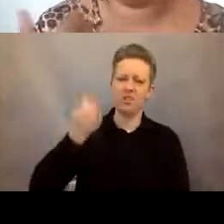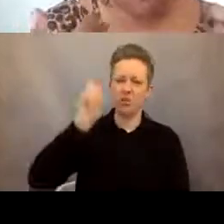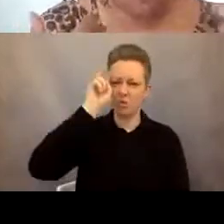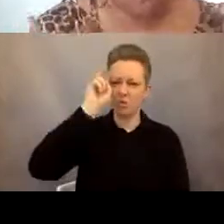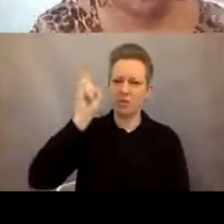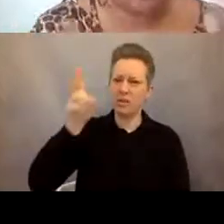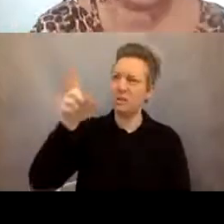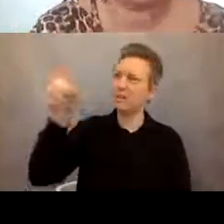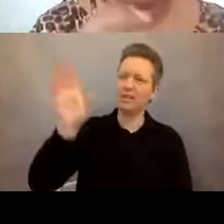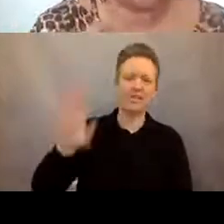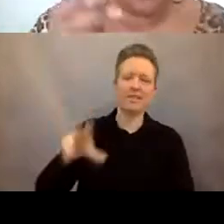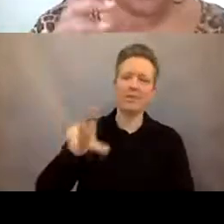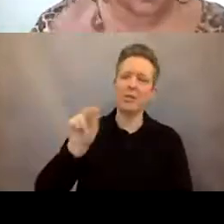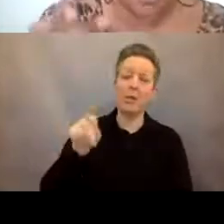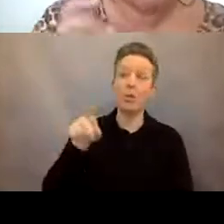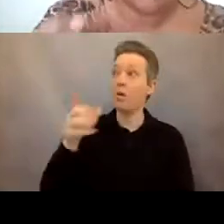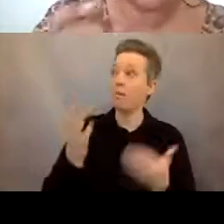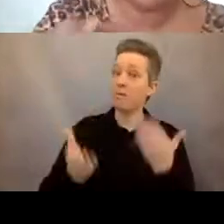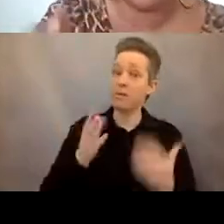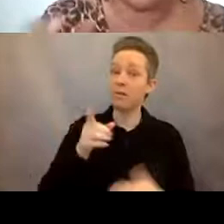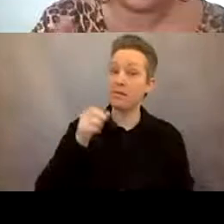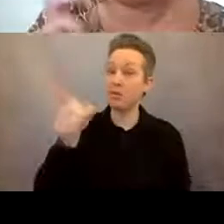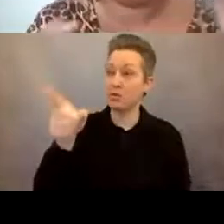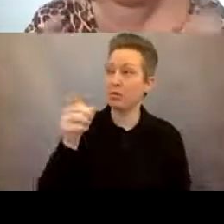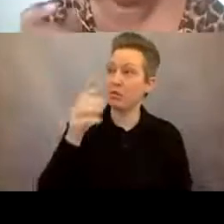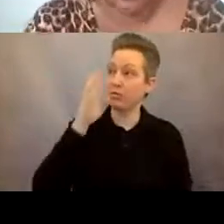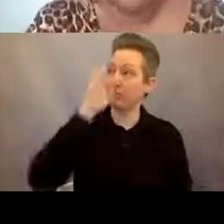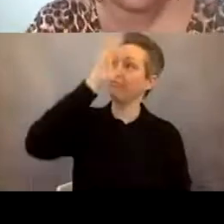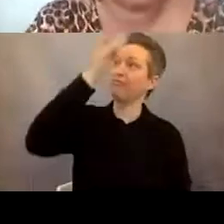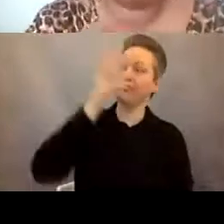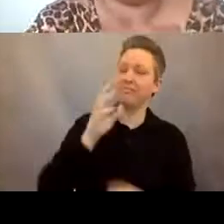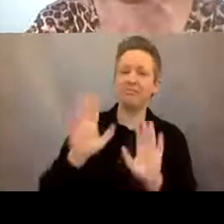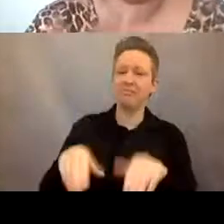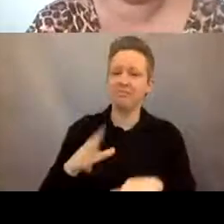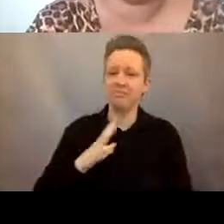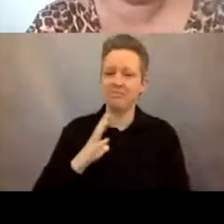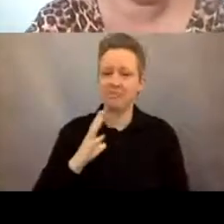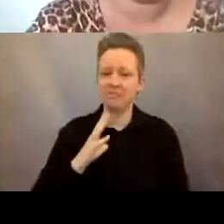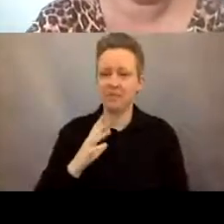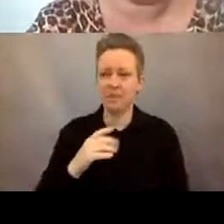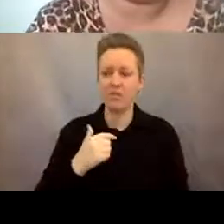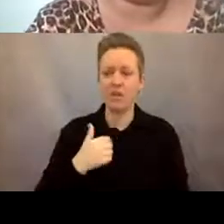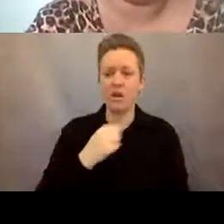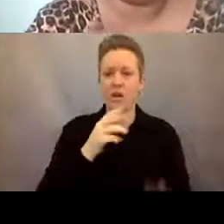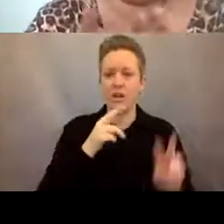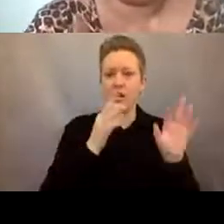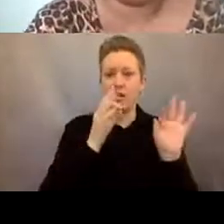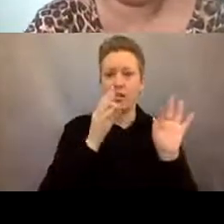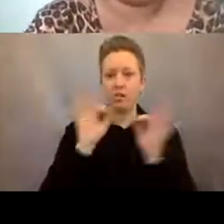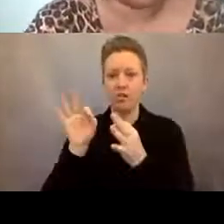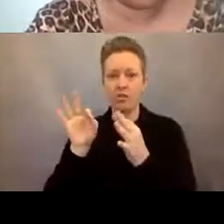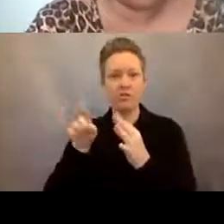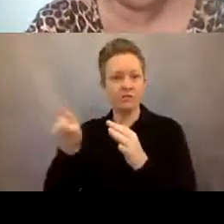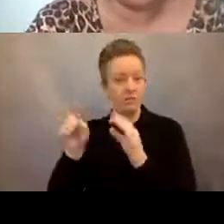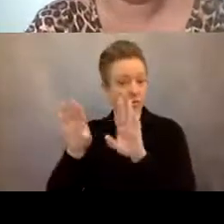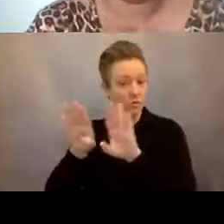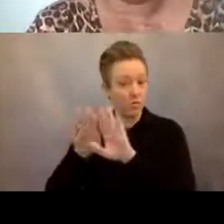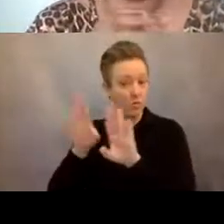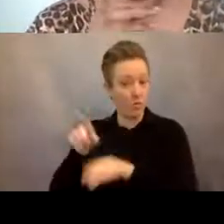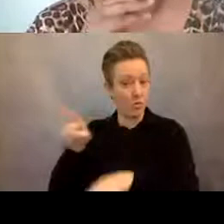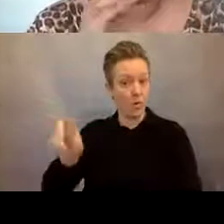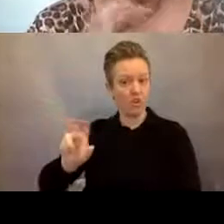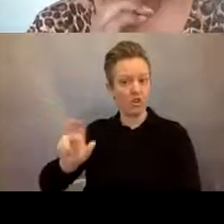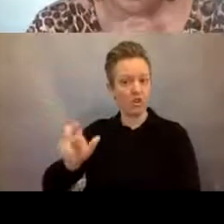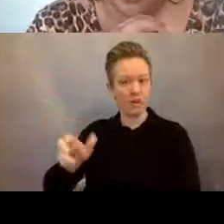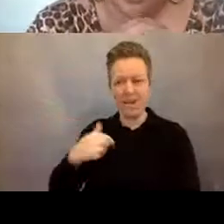then I look over and the doorknob is literally jangling because someone's trying to come through the adjoining door.